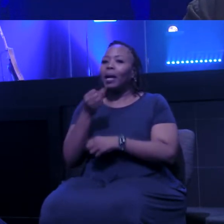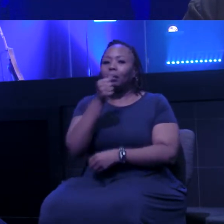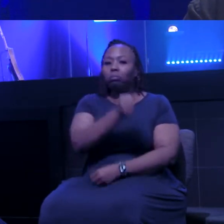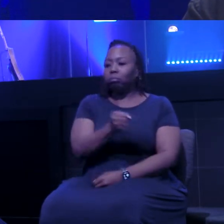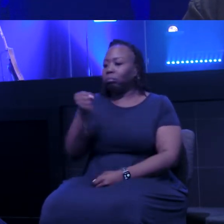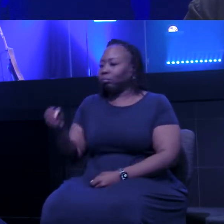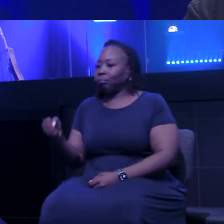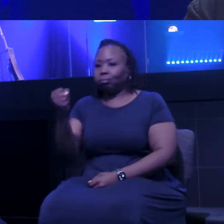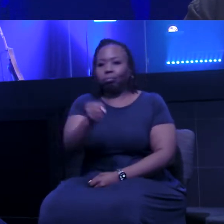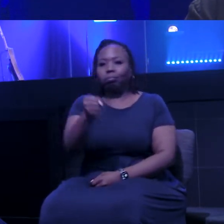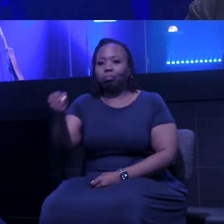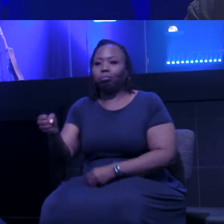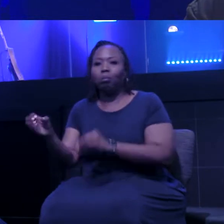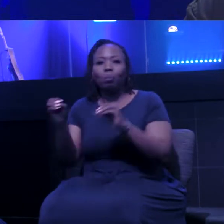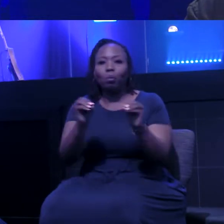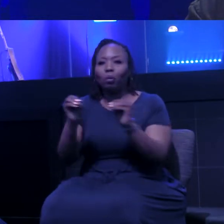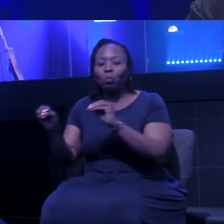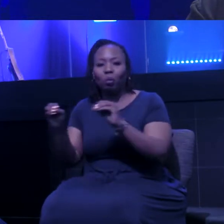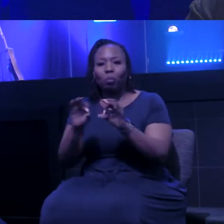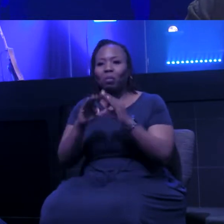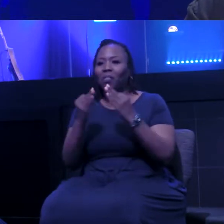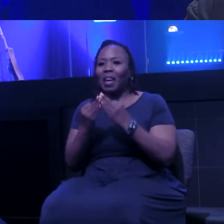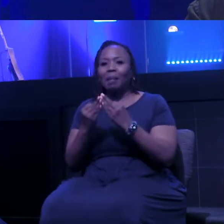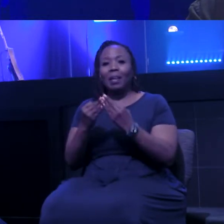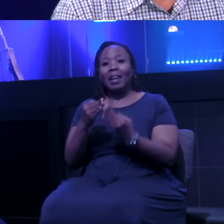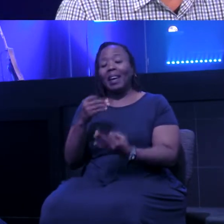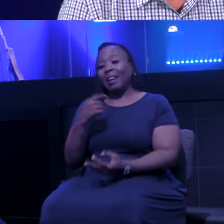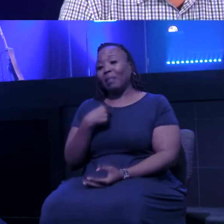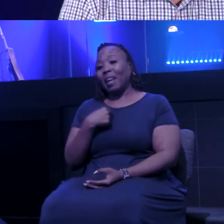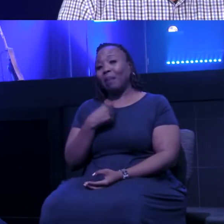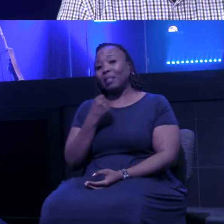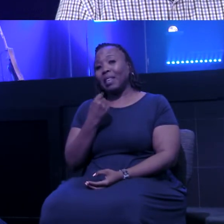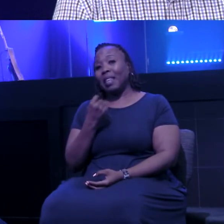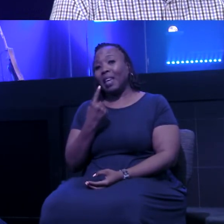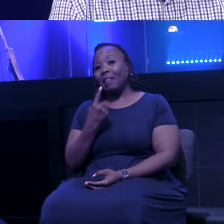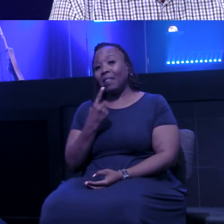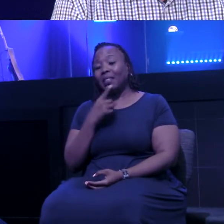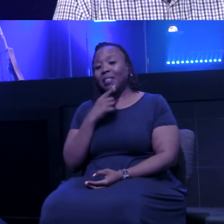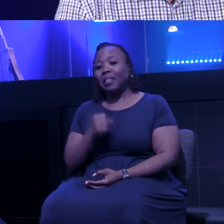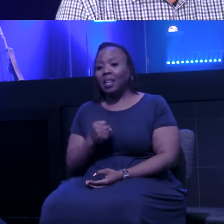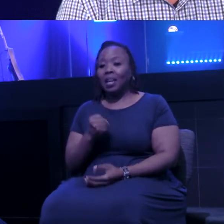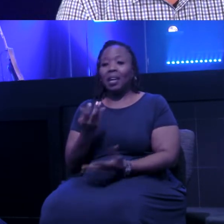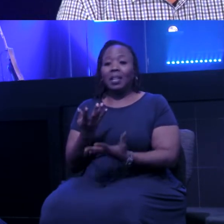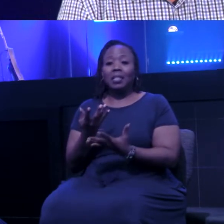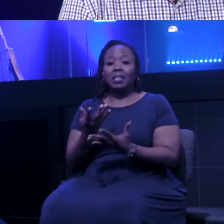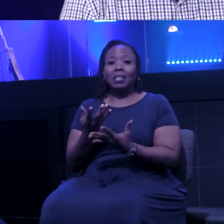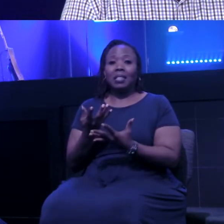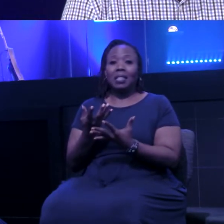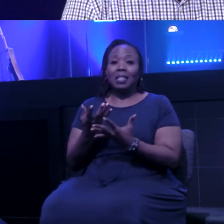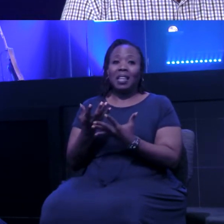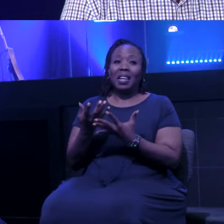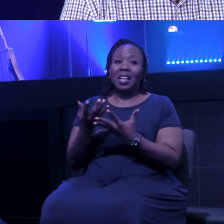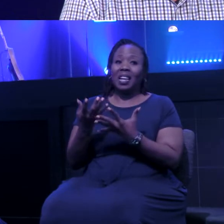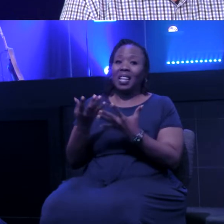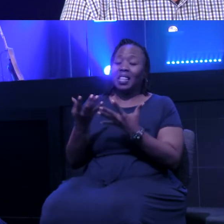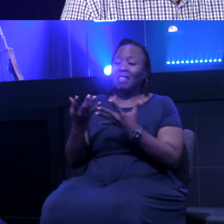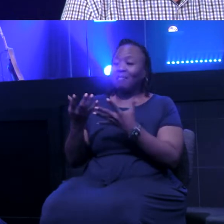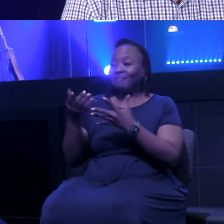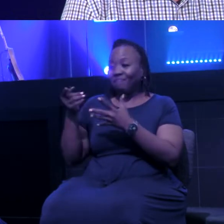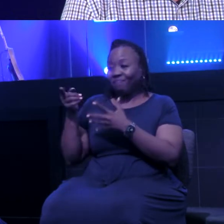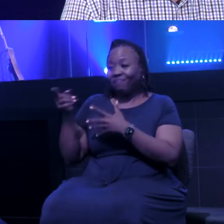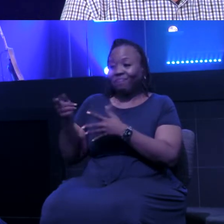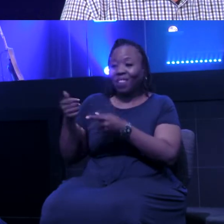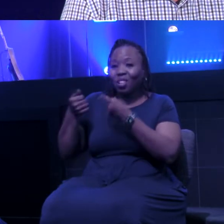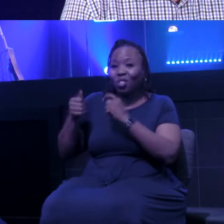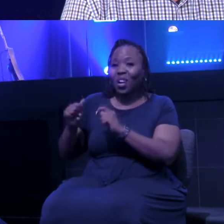place. And at the age of 11, there was an attempt on my life to, hurt our family.